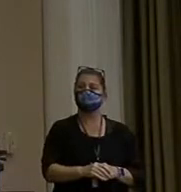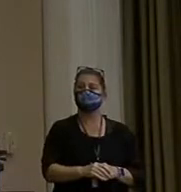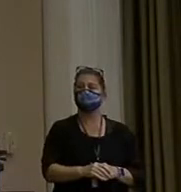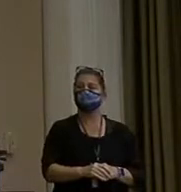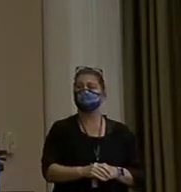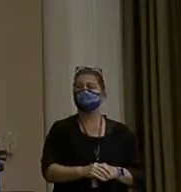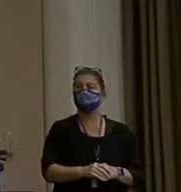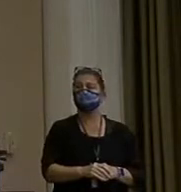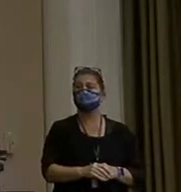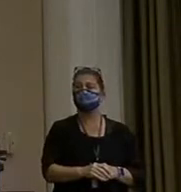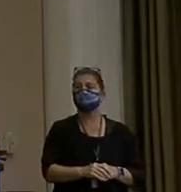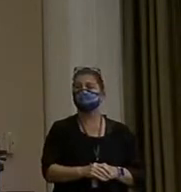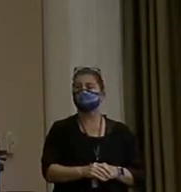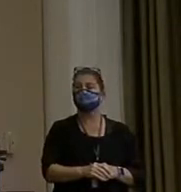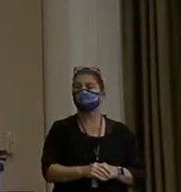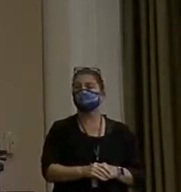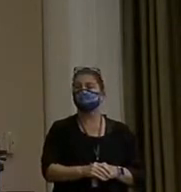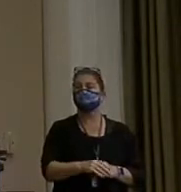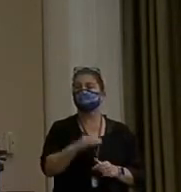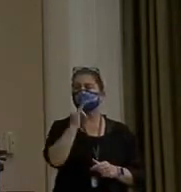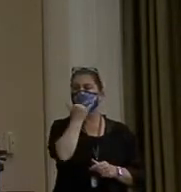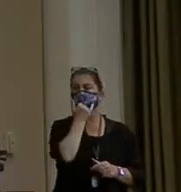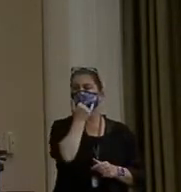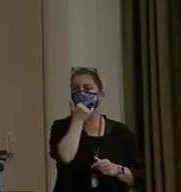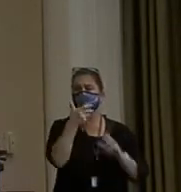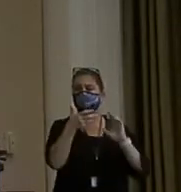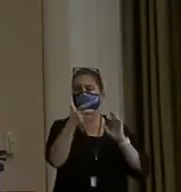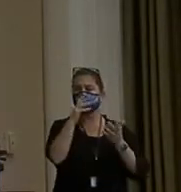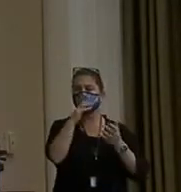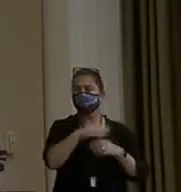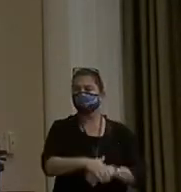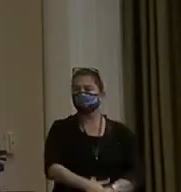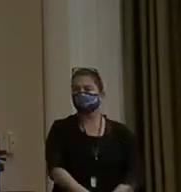I didn't move my page. I'm sorry, my fault.